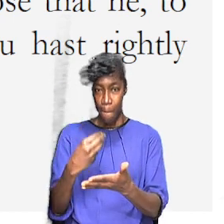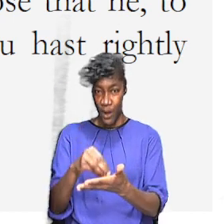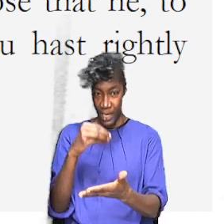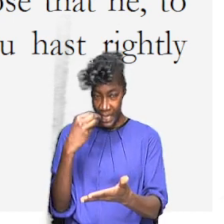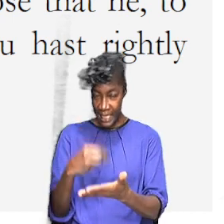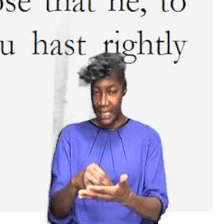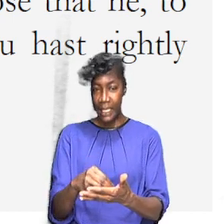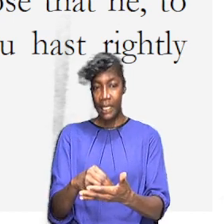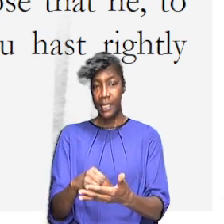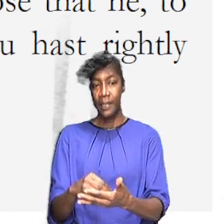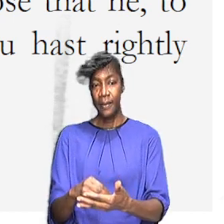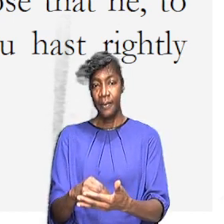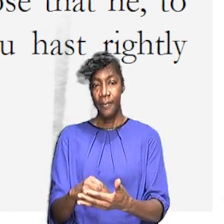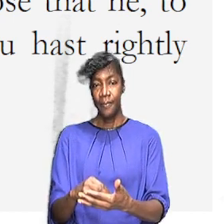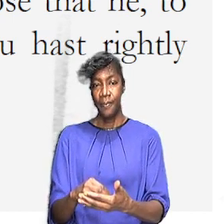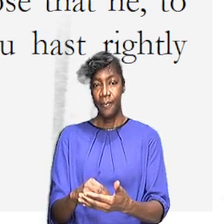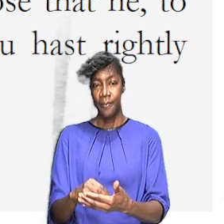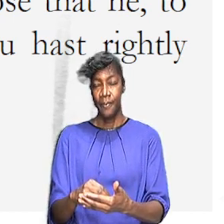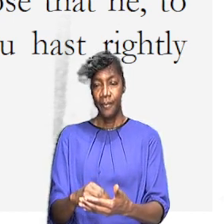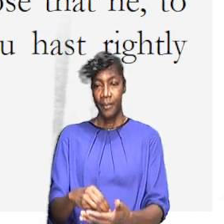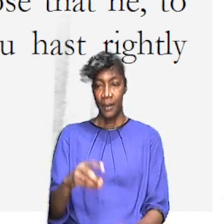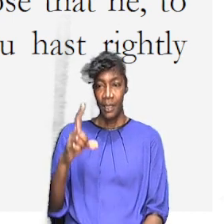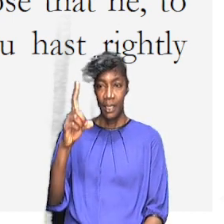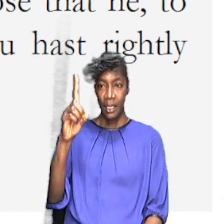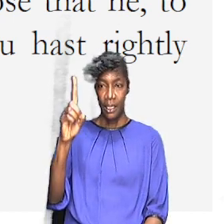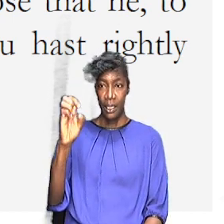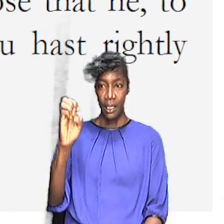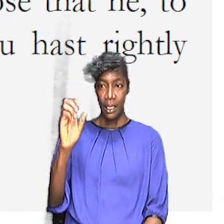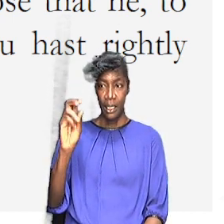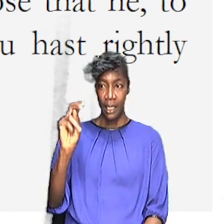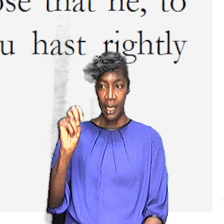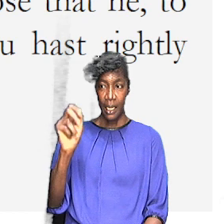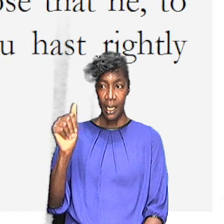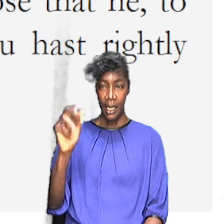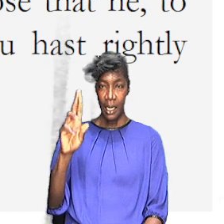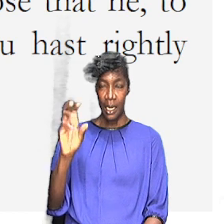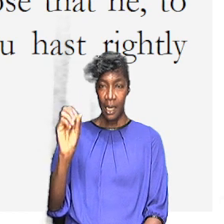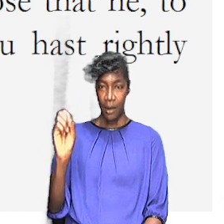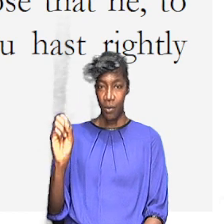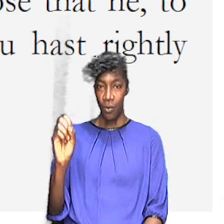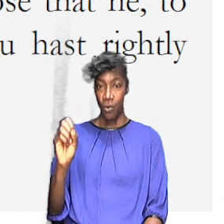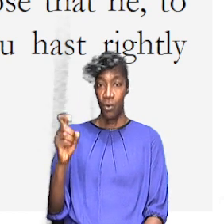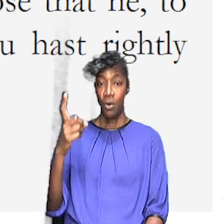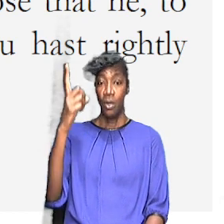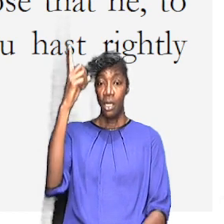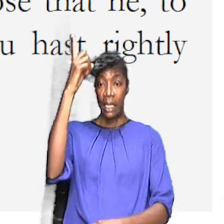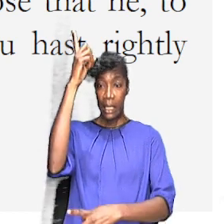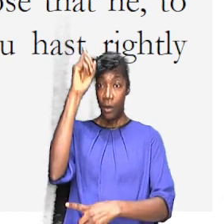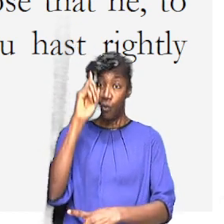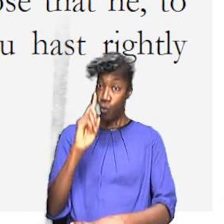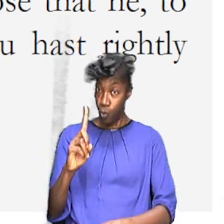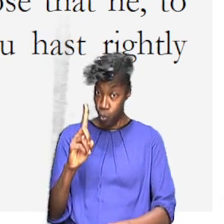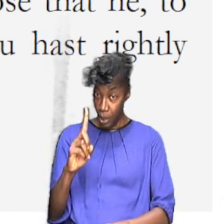is. And what a denaro is, was practically a day's or a denari. It